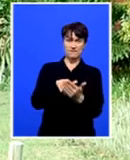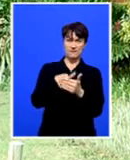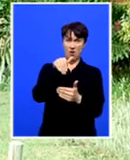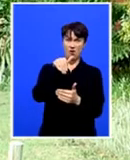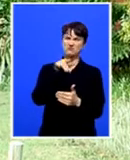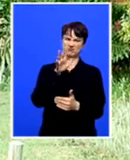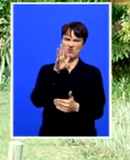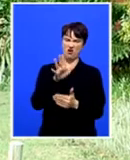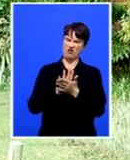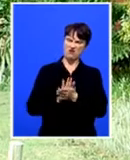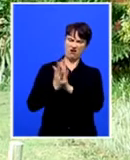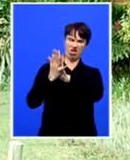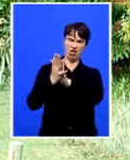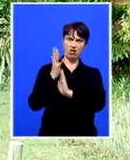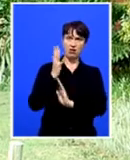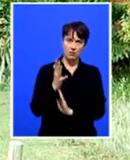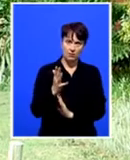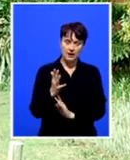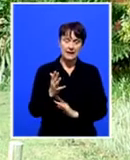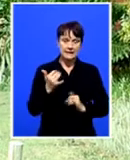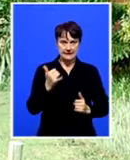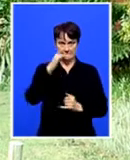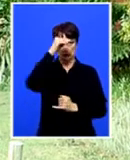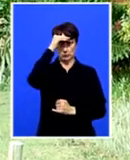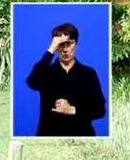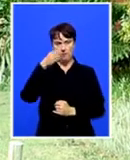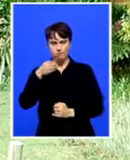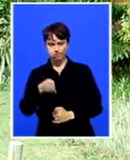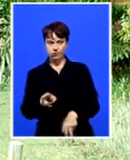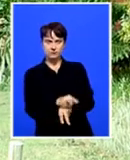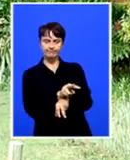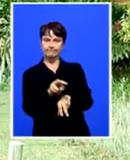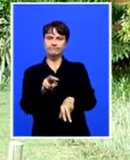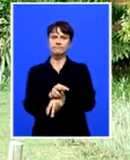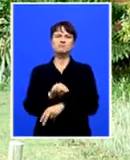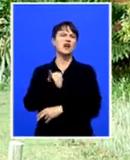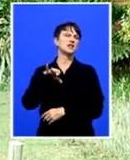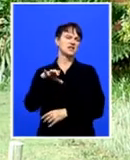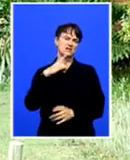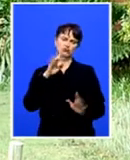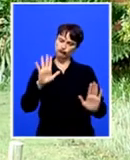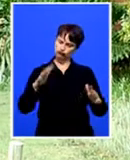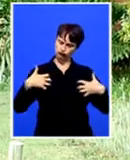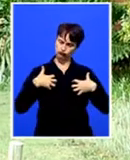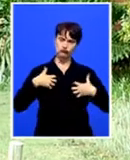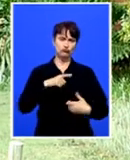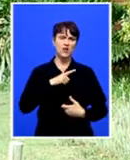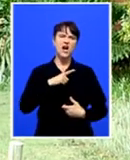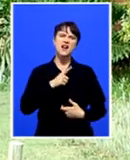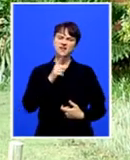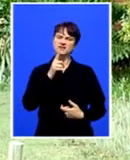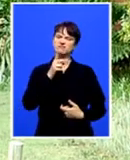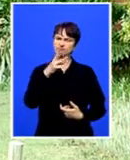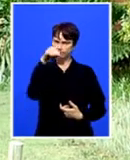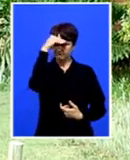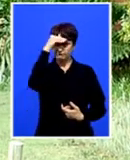deployed the police, and from the reports from the IEC is that they are confident that with the security in the area, voters will be able to come